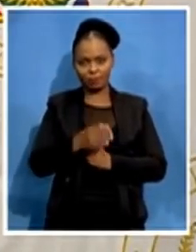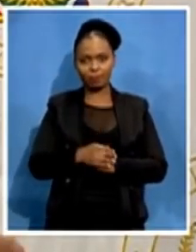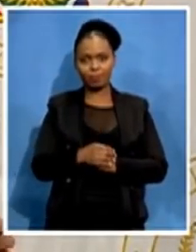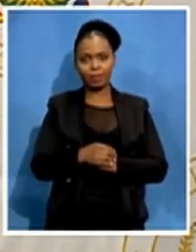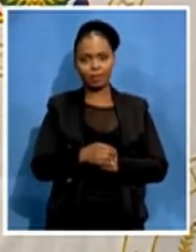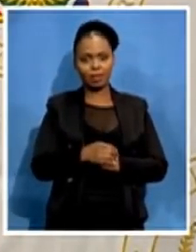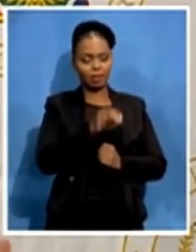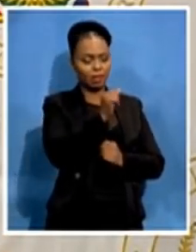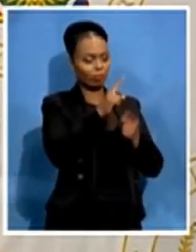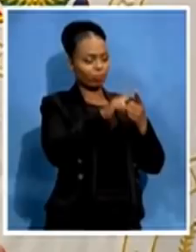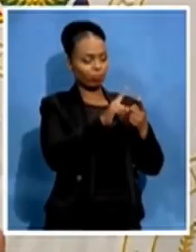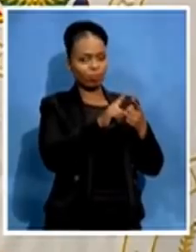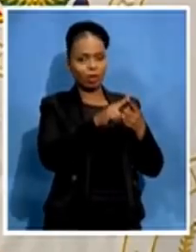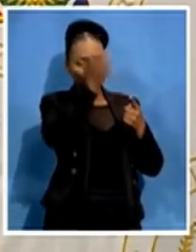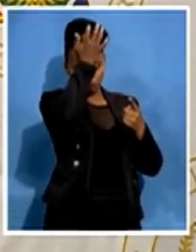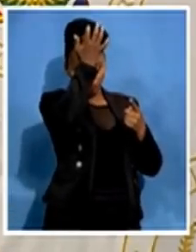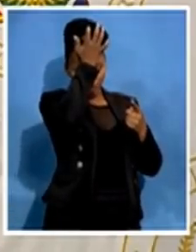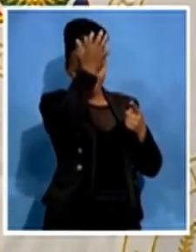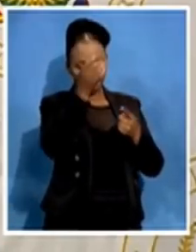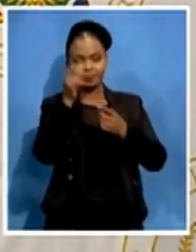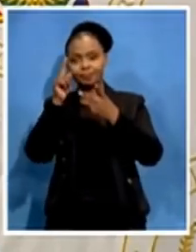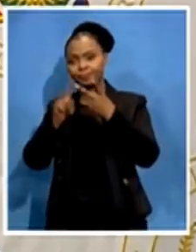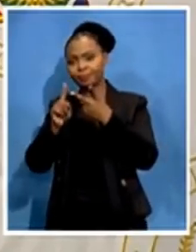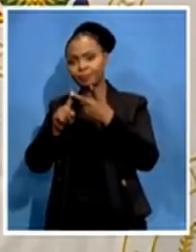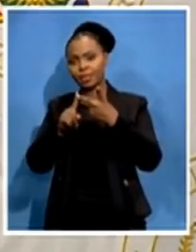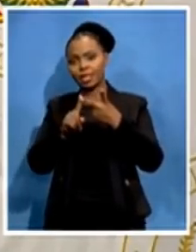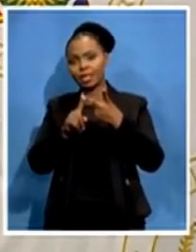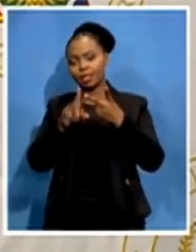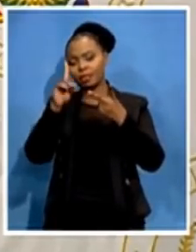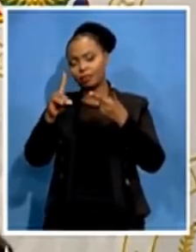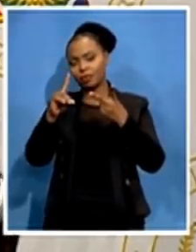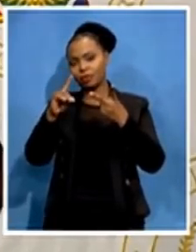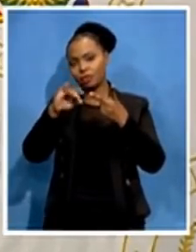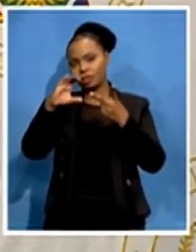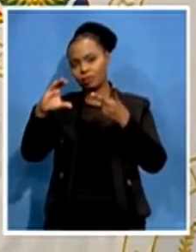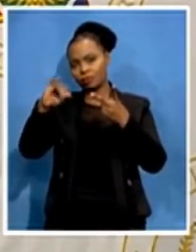of Deputy Chief Justice Zondo. And the last time I checked,